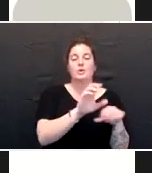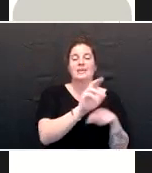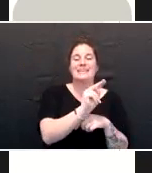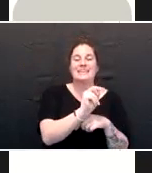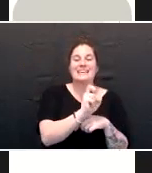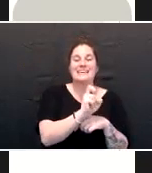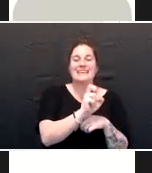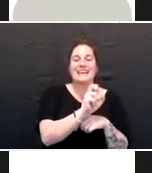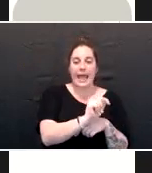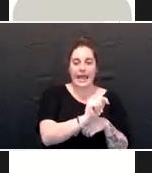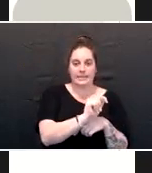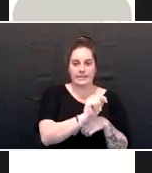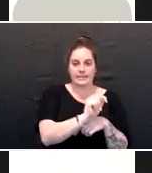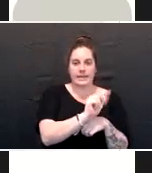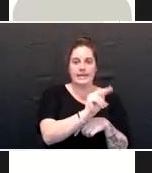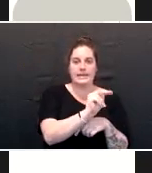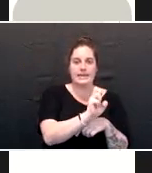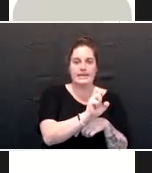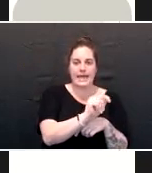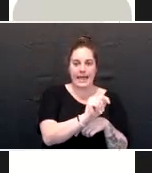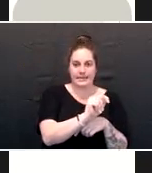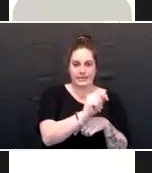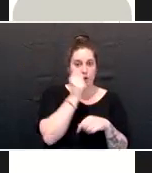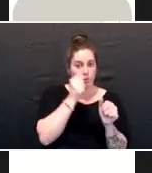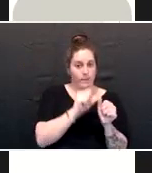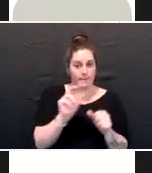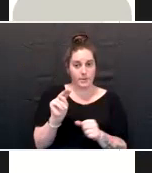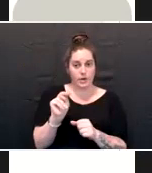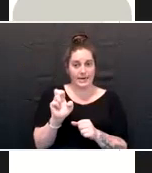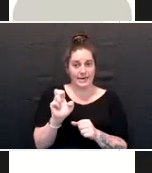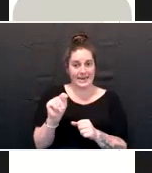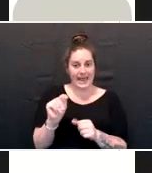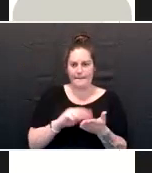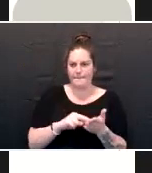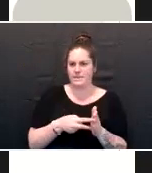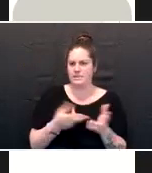system, net, remember that word means what?